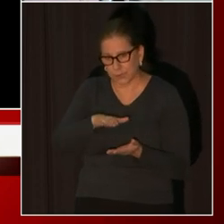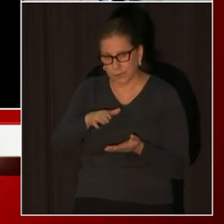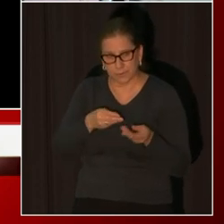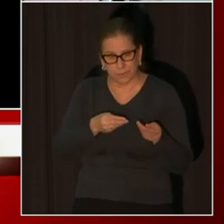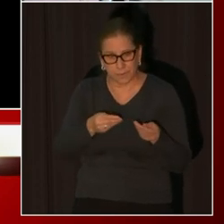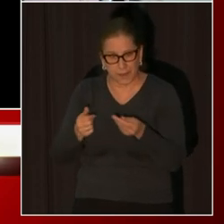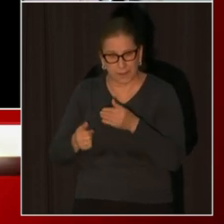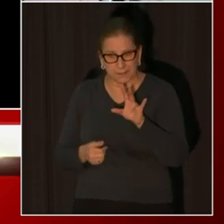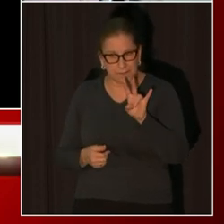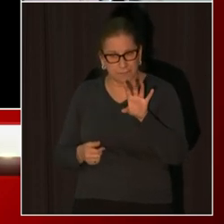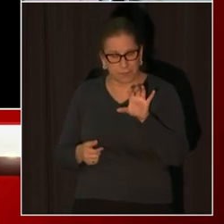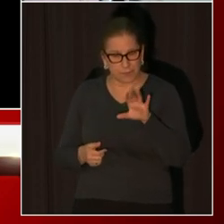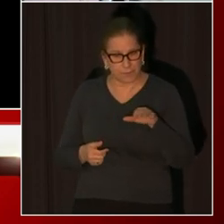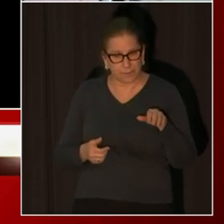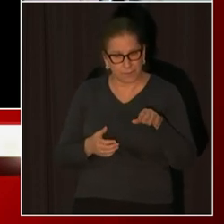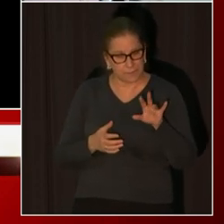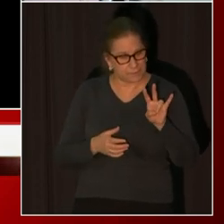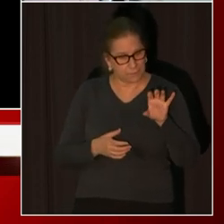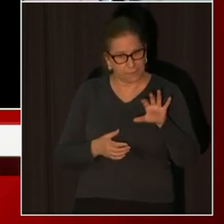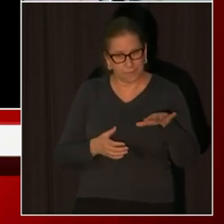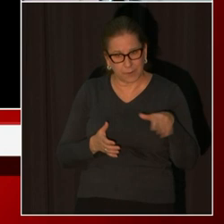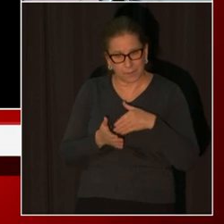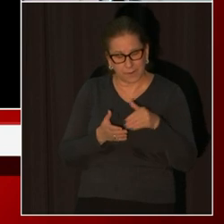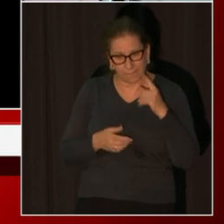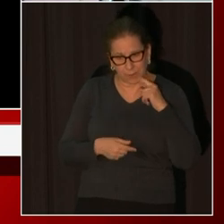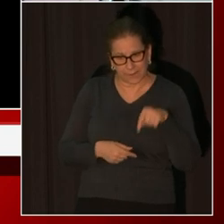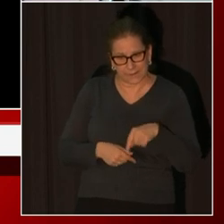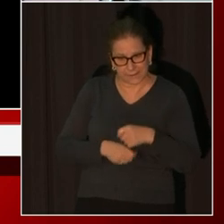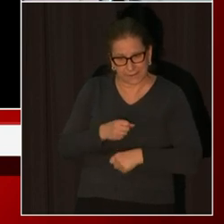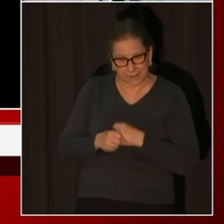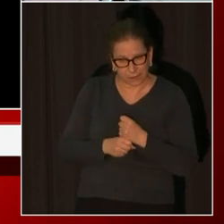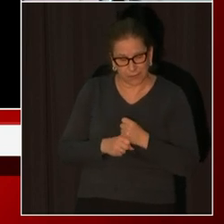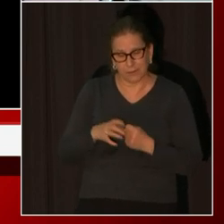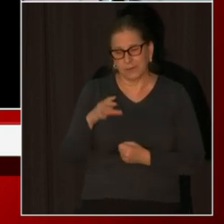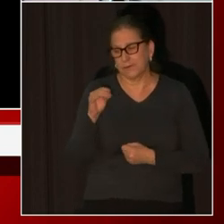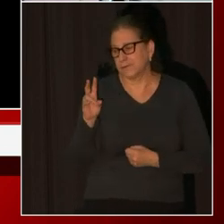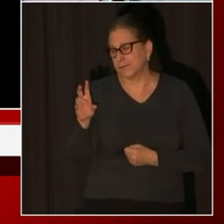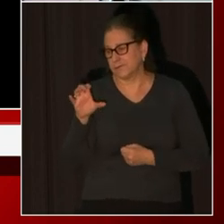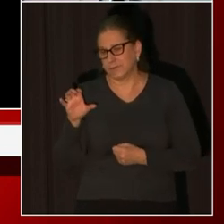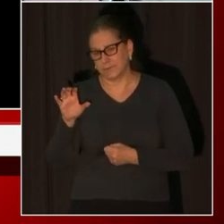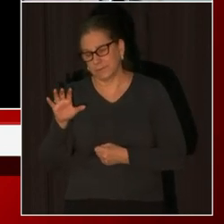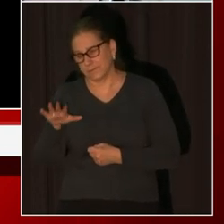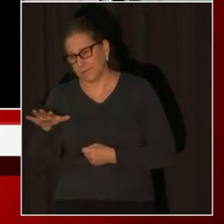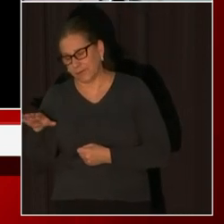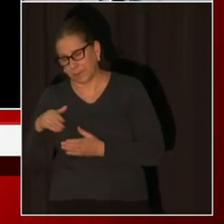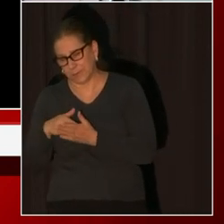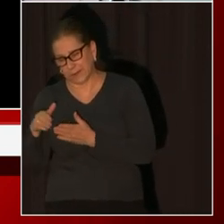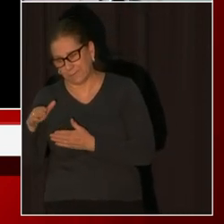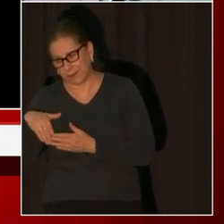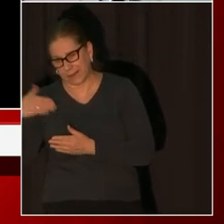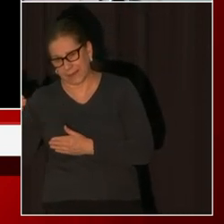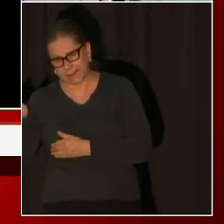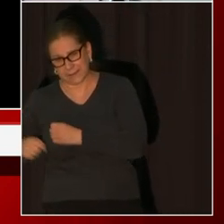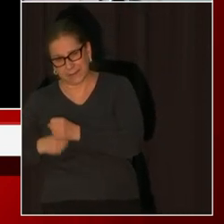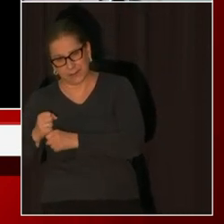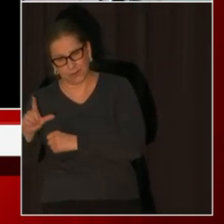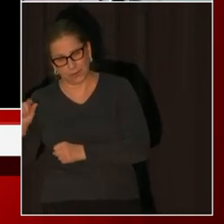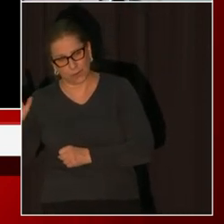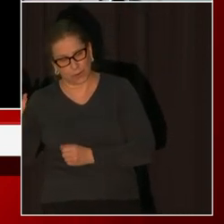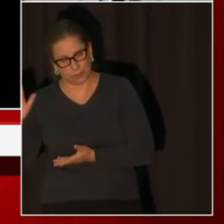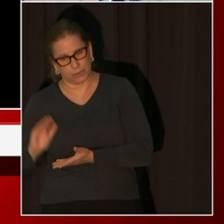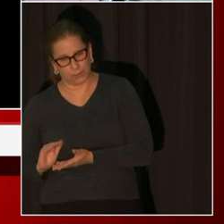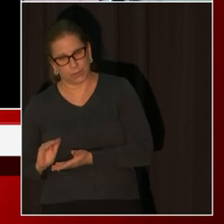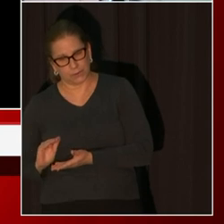$700 million from resources in fiscal year 21, this budget does invest in a